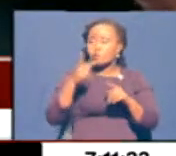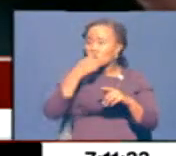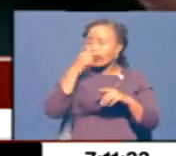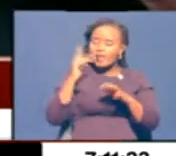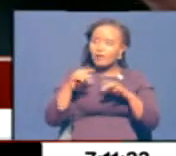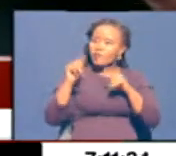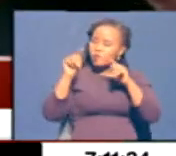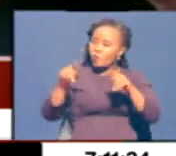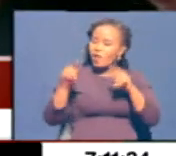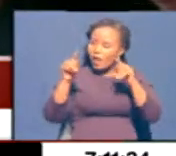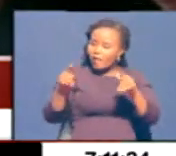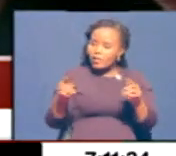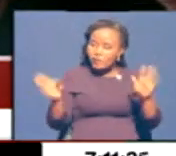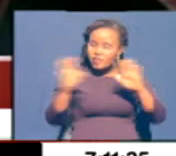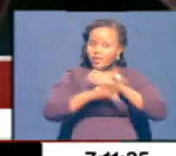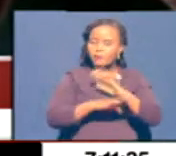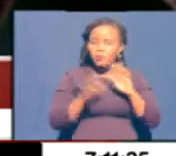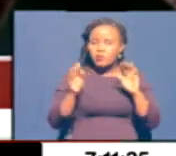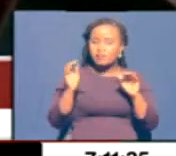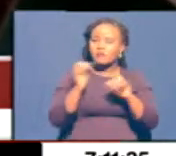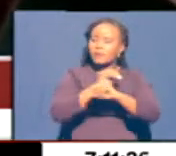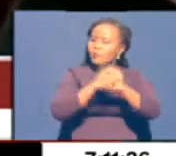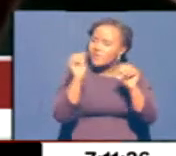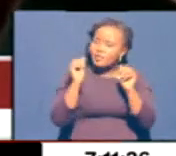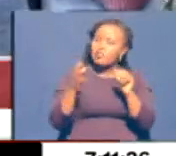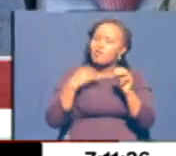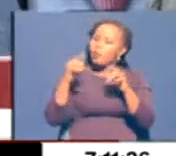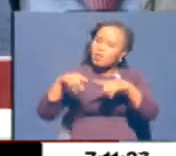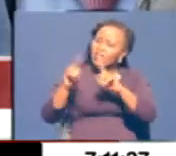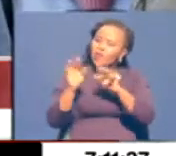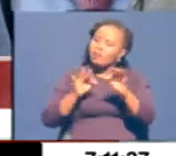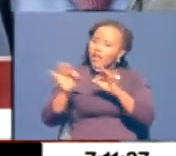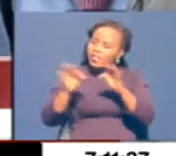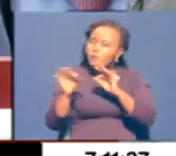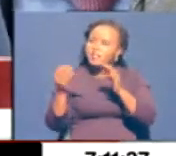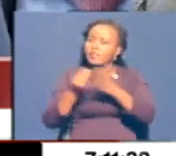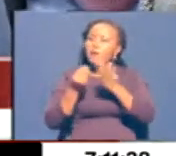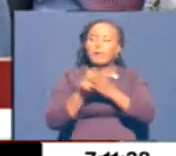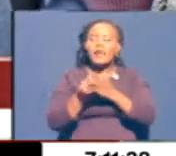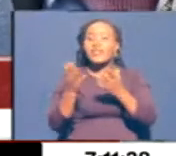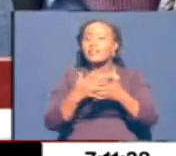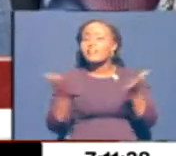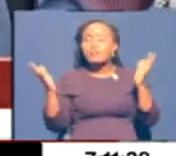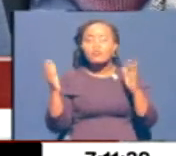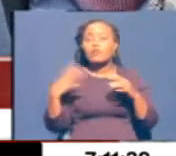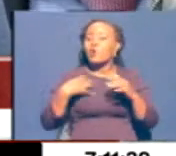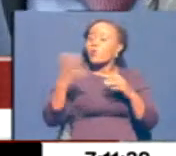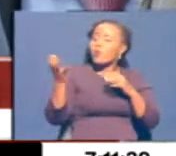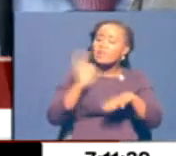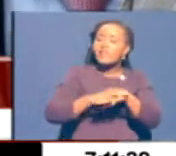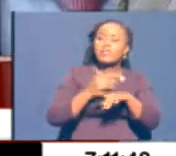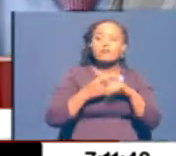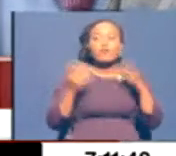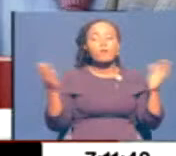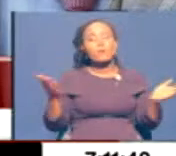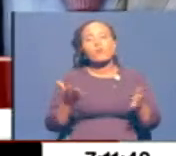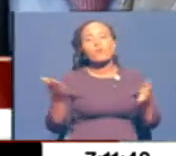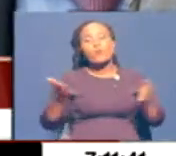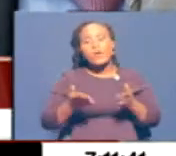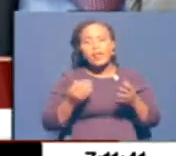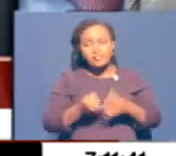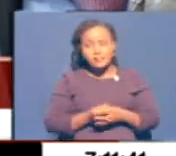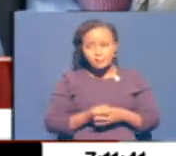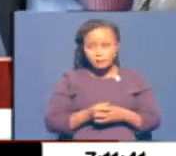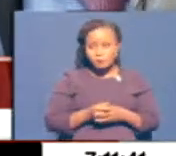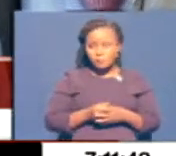Ruto akimtaka kufafanua kiini cha mali yake. An entire river in Taita